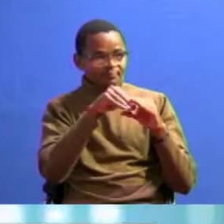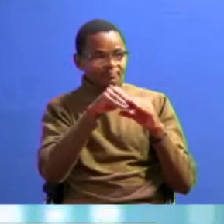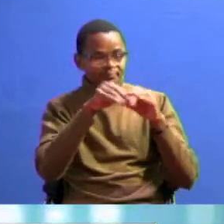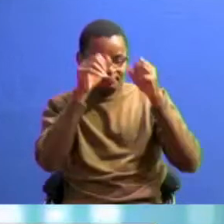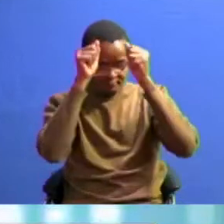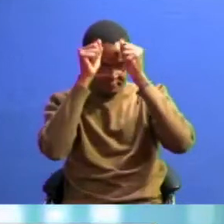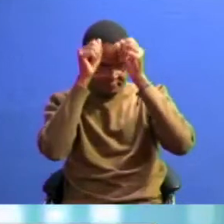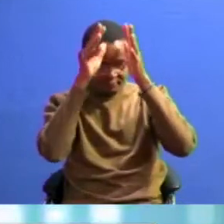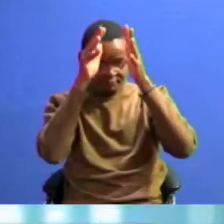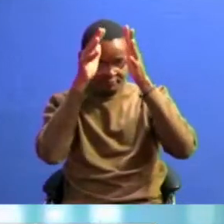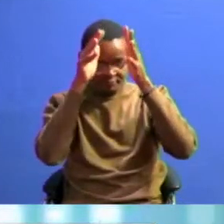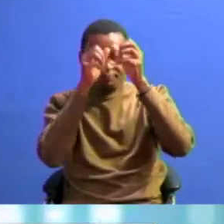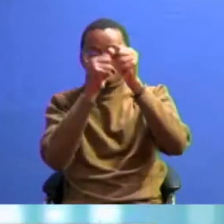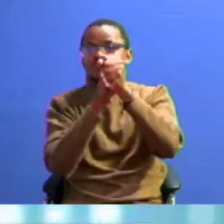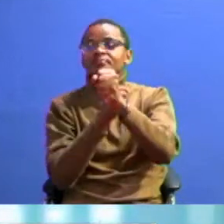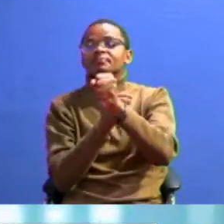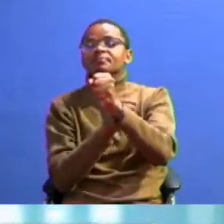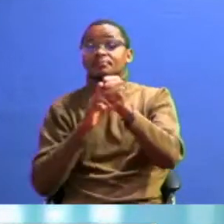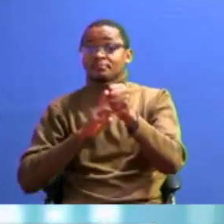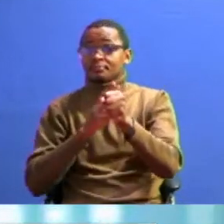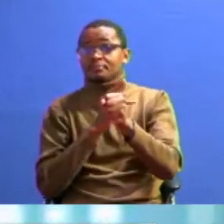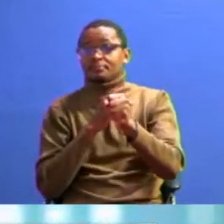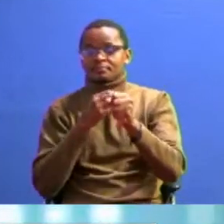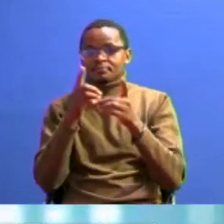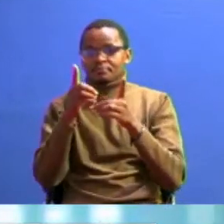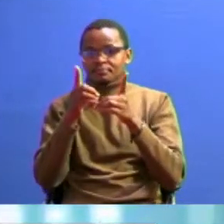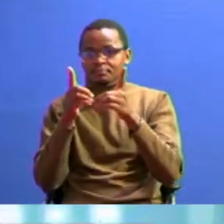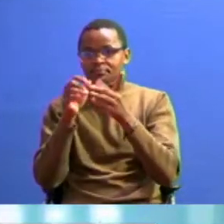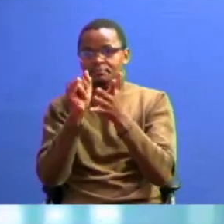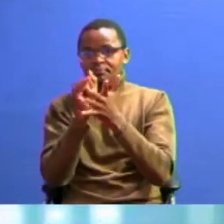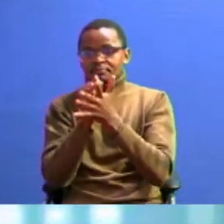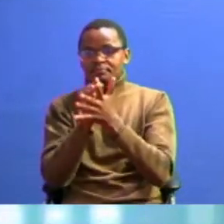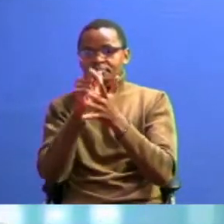student welfare support. We have got directorates that are